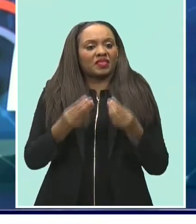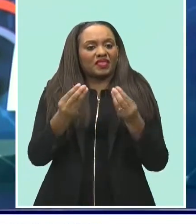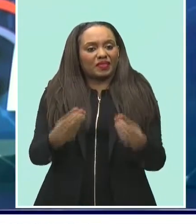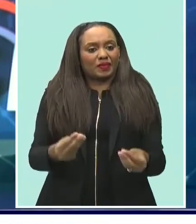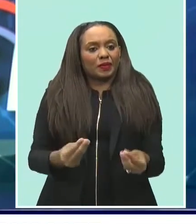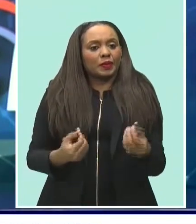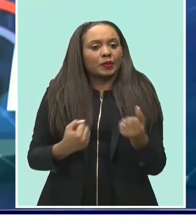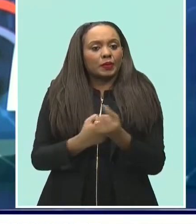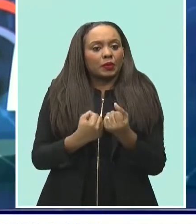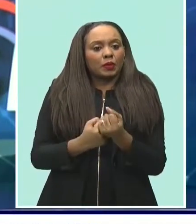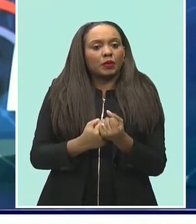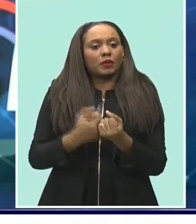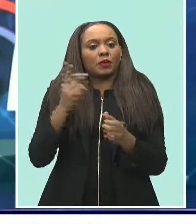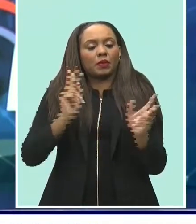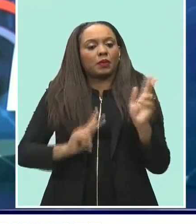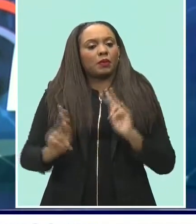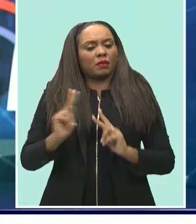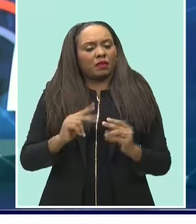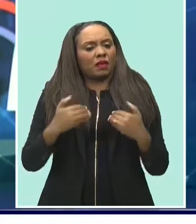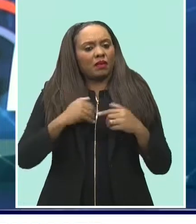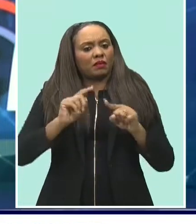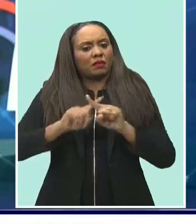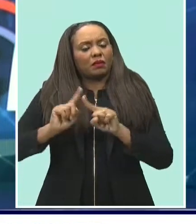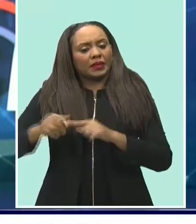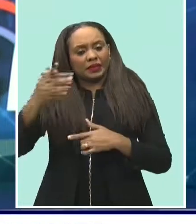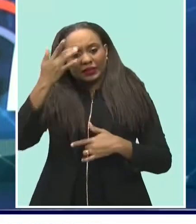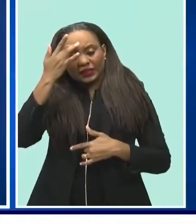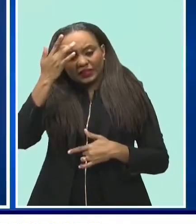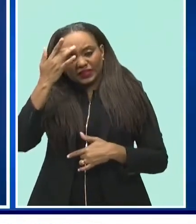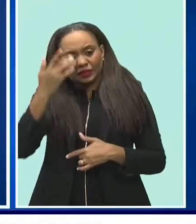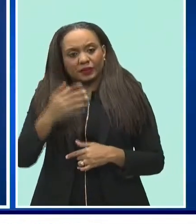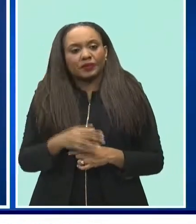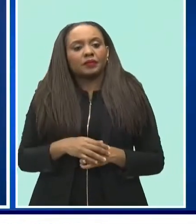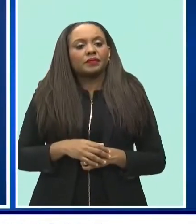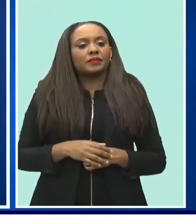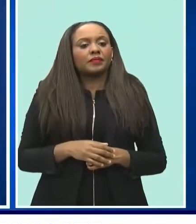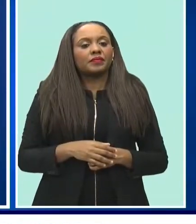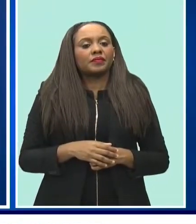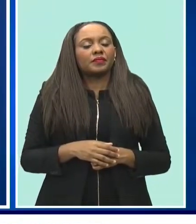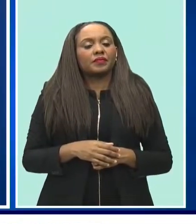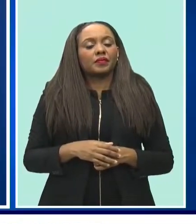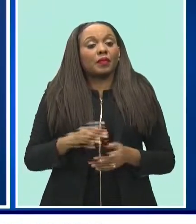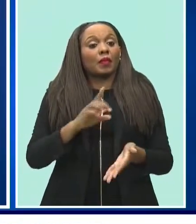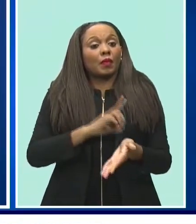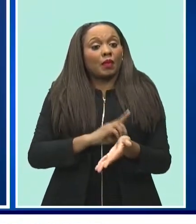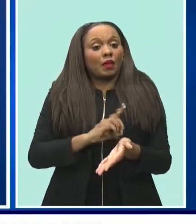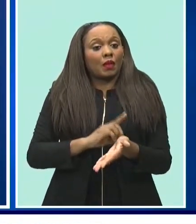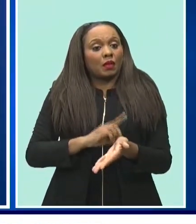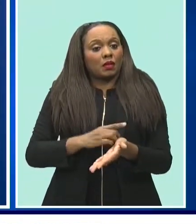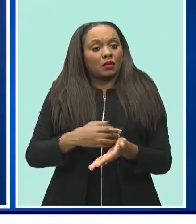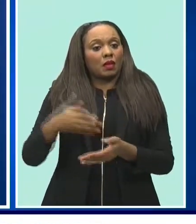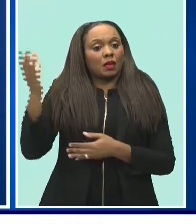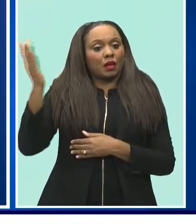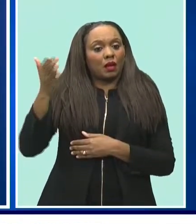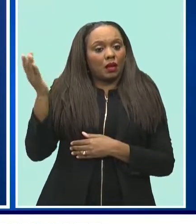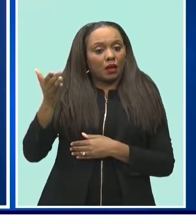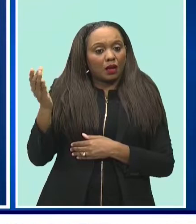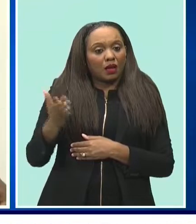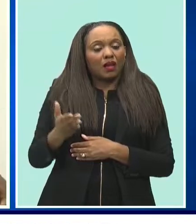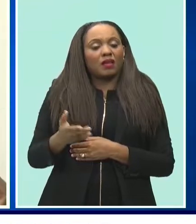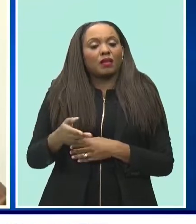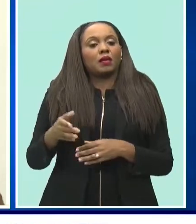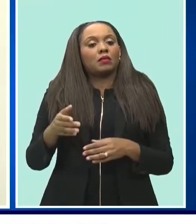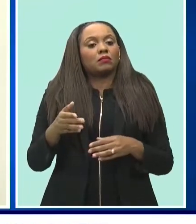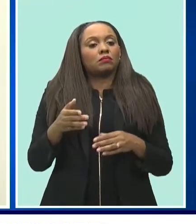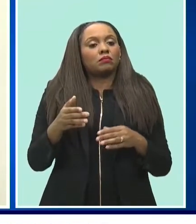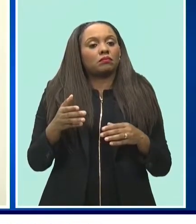support for people suffering with various illnesses. It comes from neurologist Professor David Corbin as he addressed members and friends of